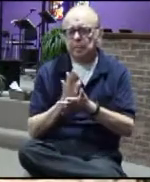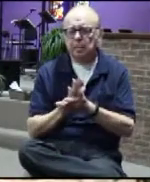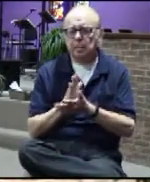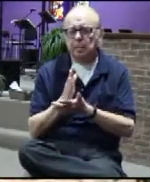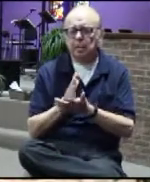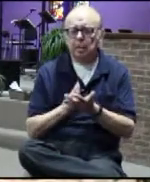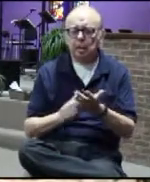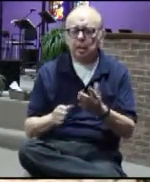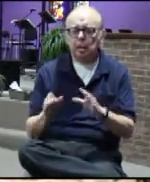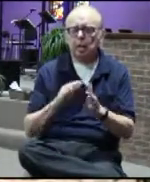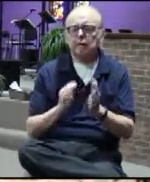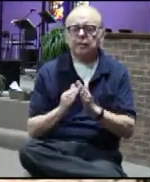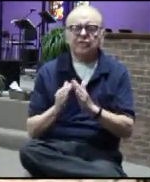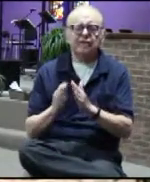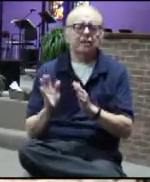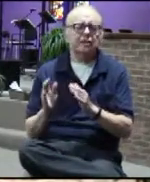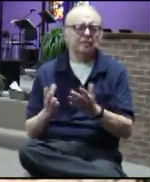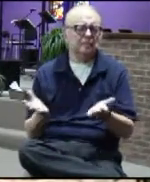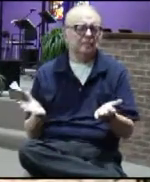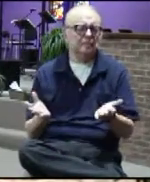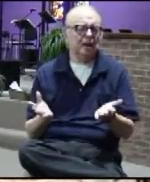roughest areas of cities and towns.